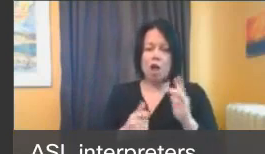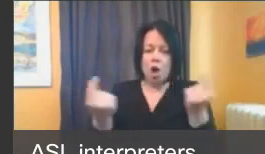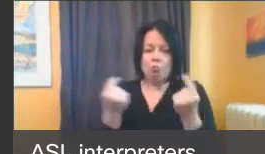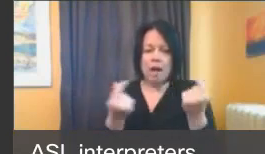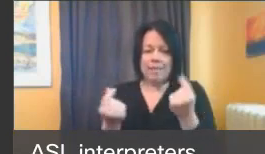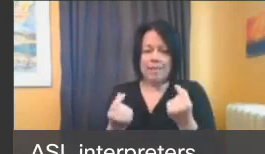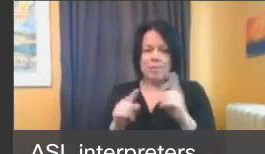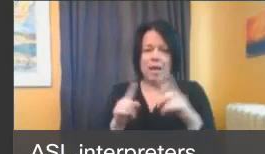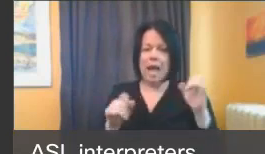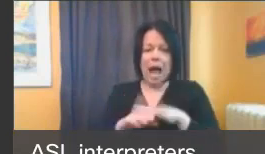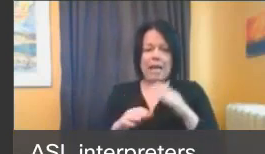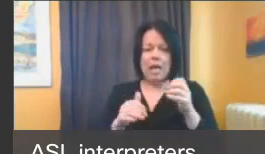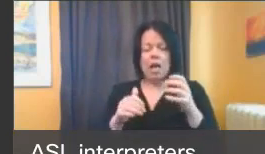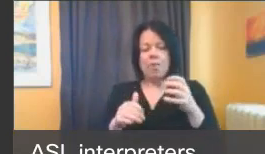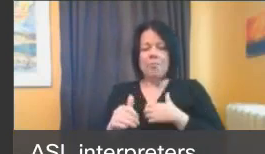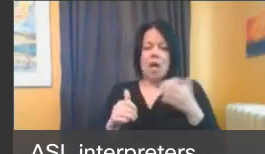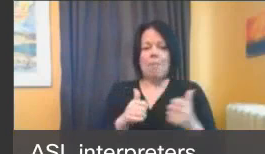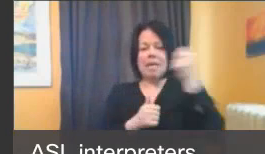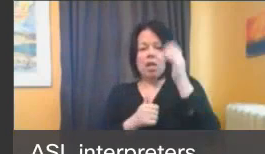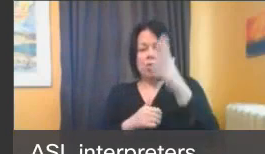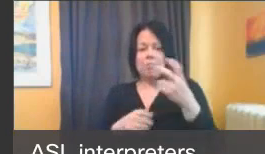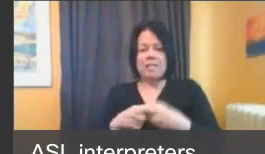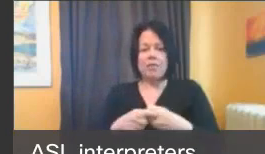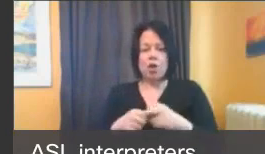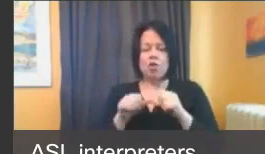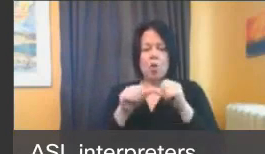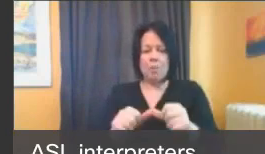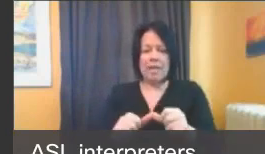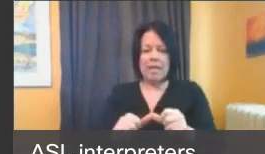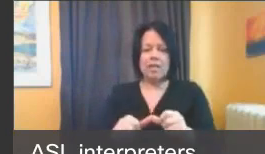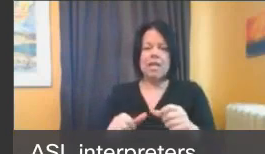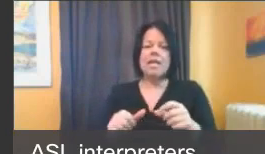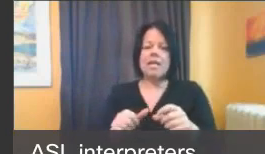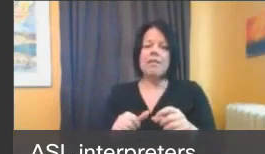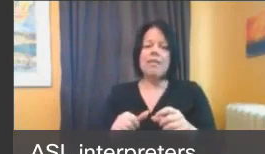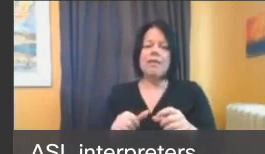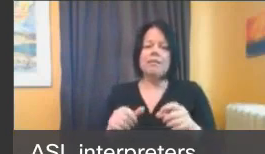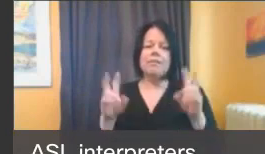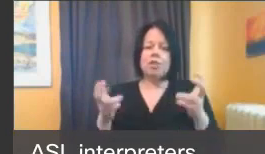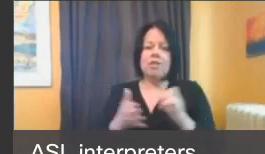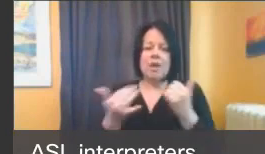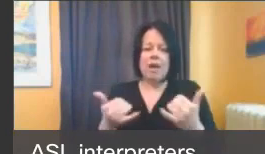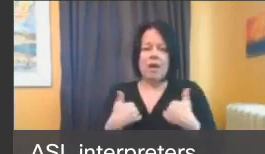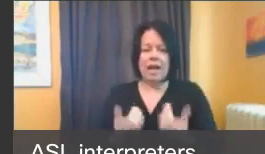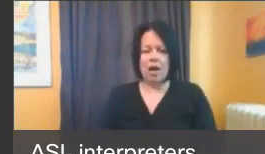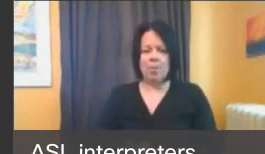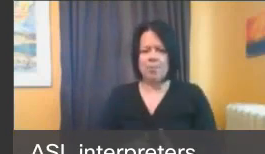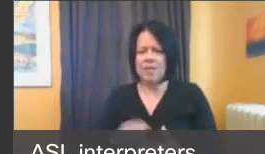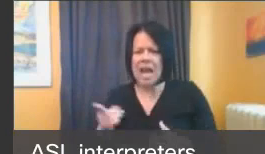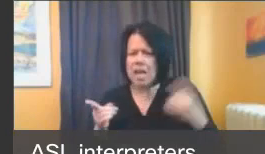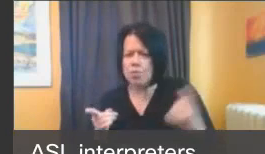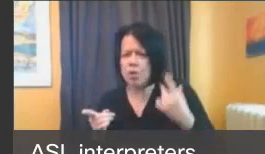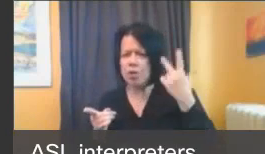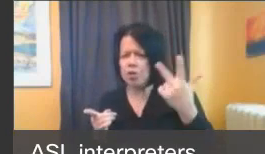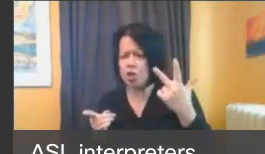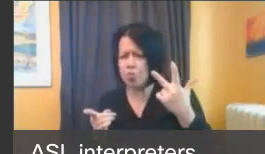be very difficult for the opinion to be upheld, given the state of current voting rights jurisprudence. And it was only those three provisions